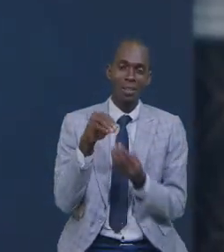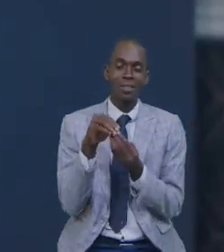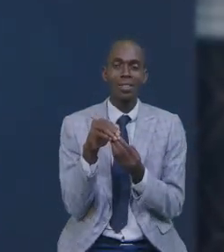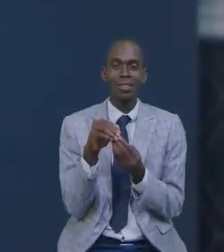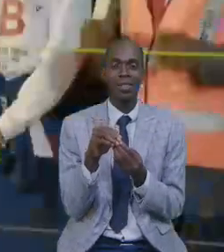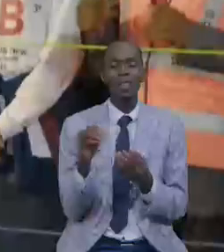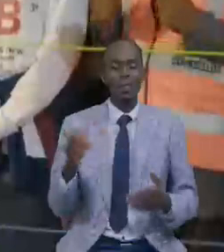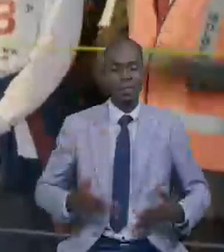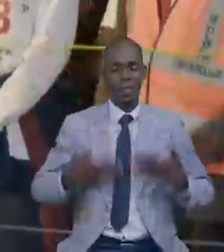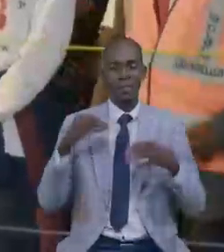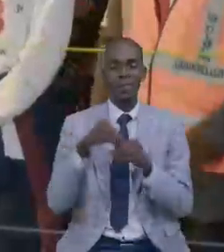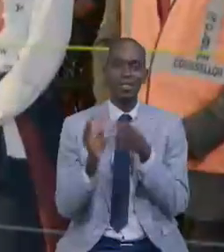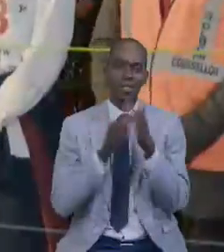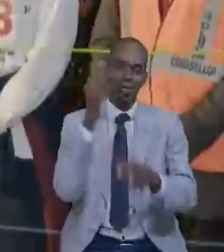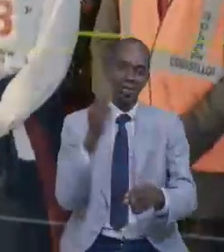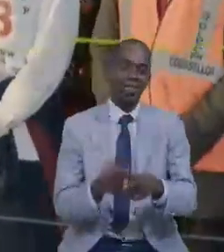life.